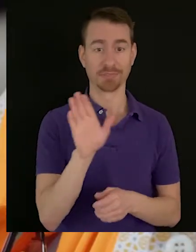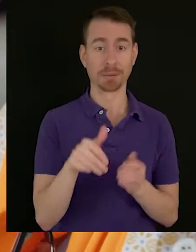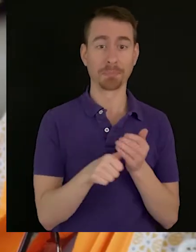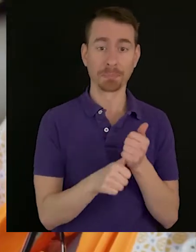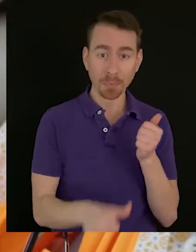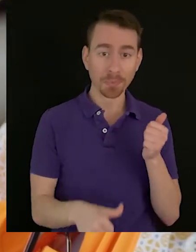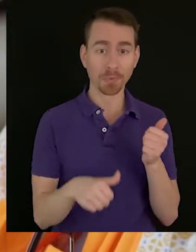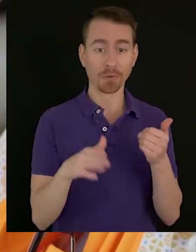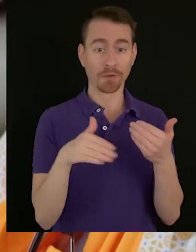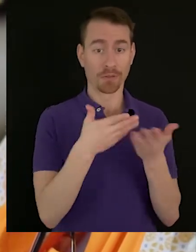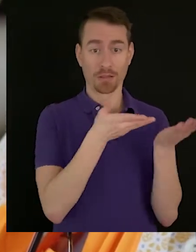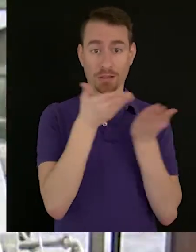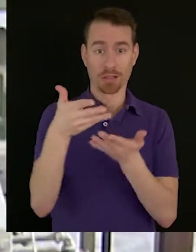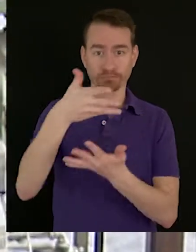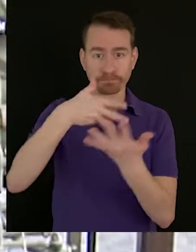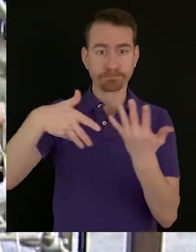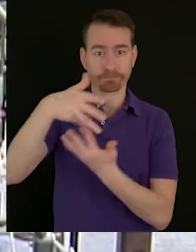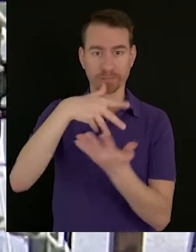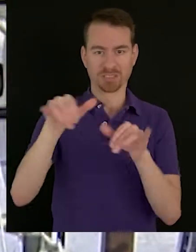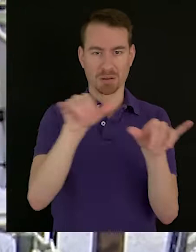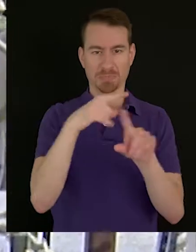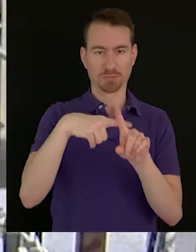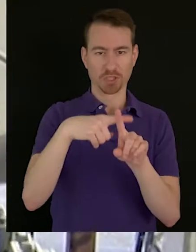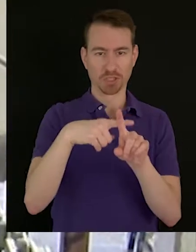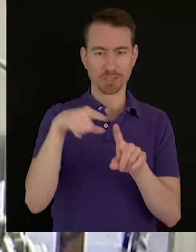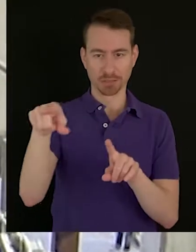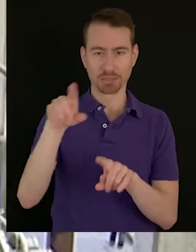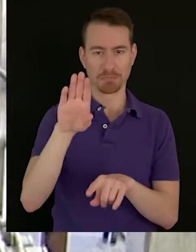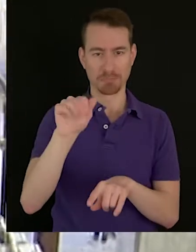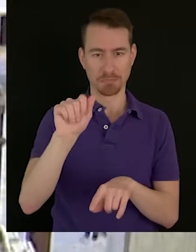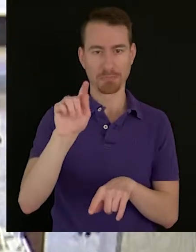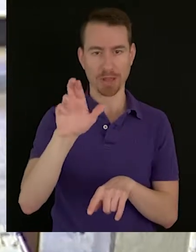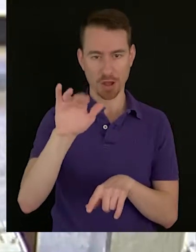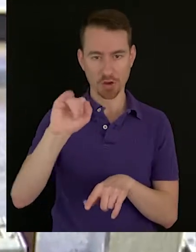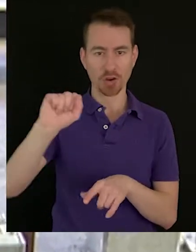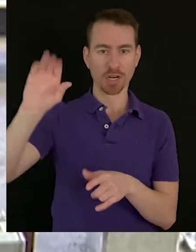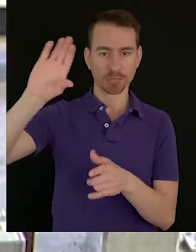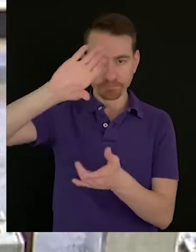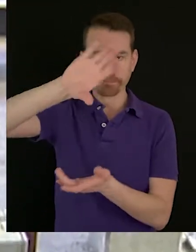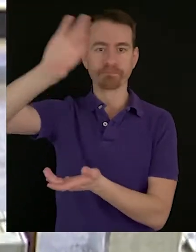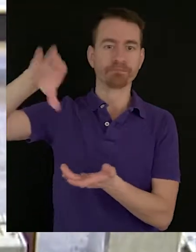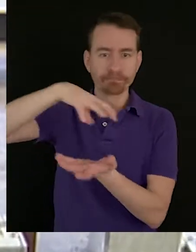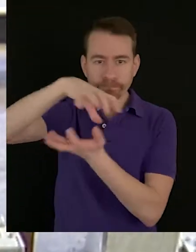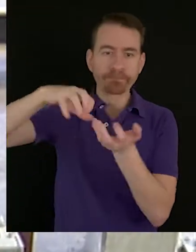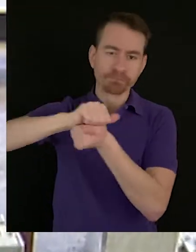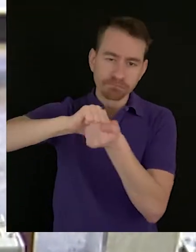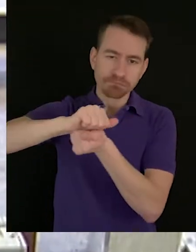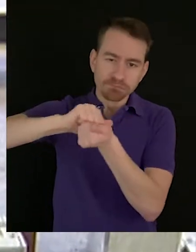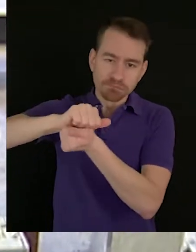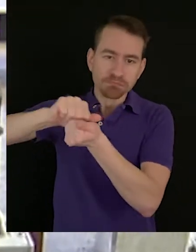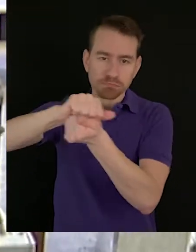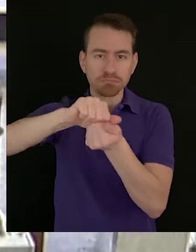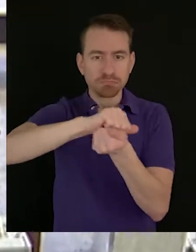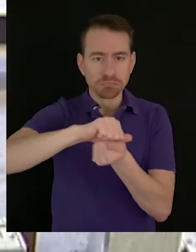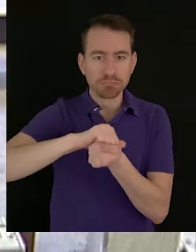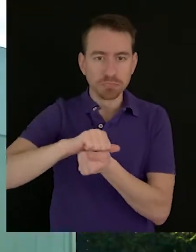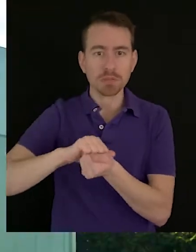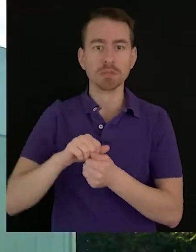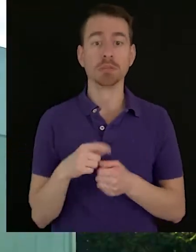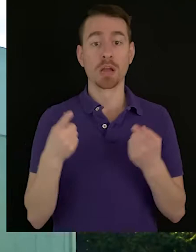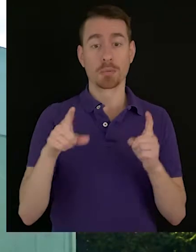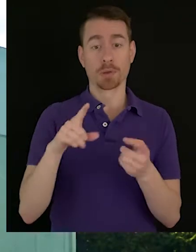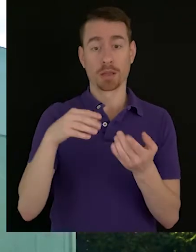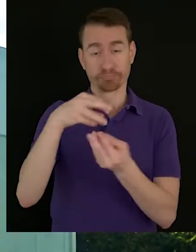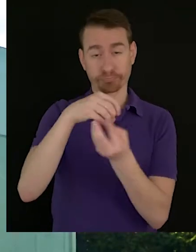Division is focused on efforts to reduce our energy use and to recycle the resources that are in wastewater. Let's think back to the